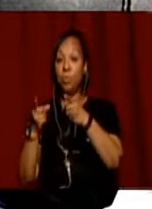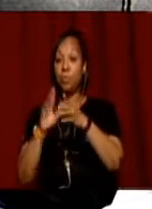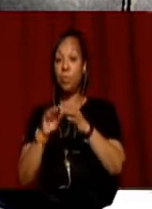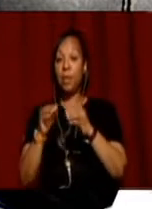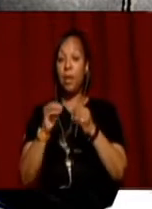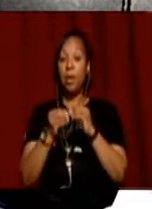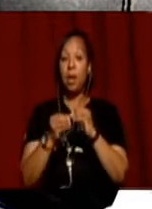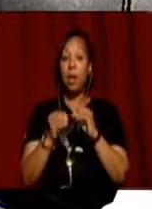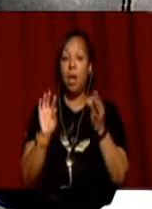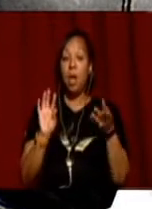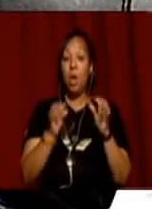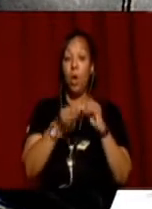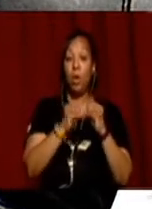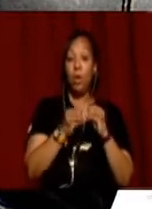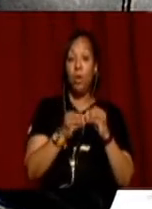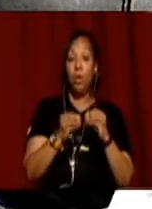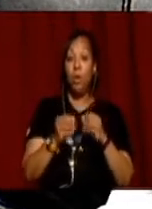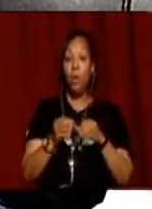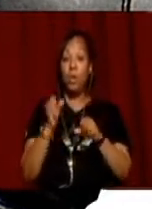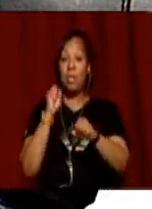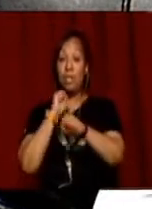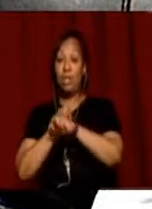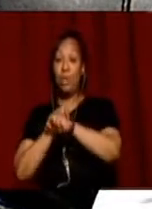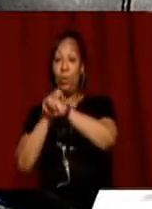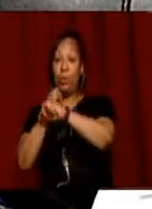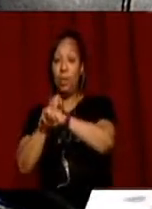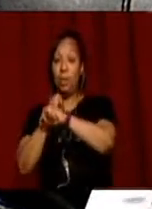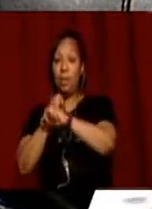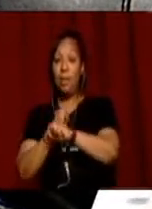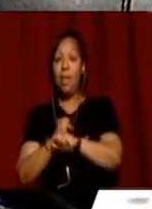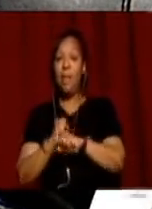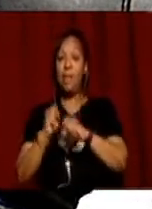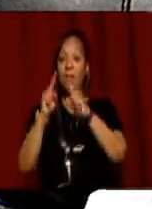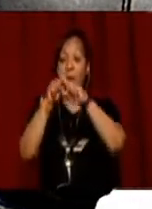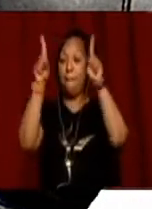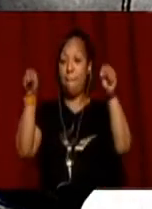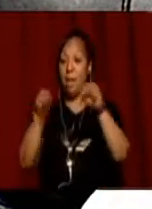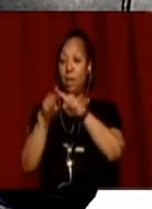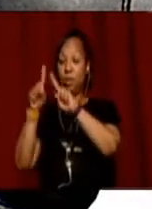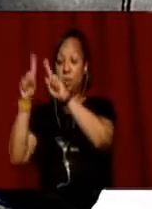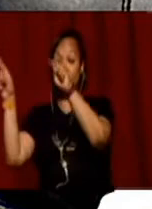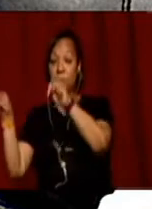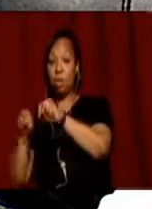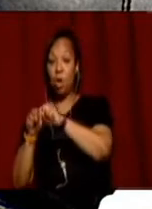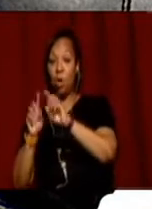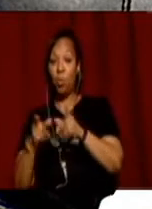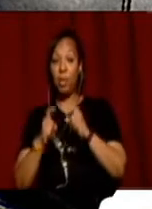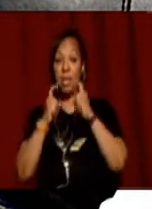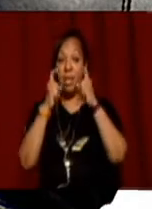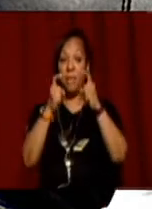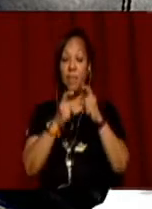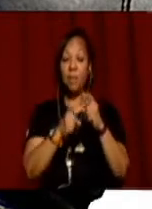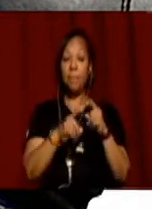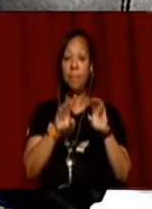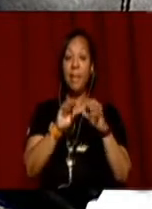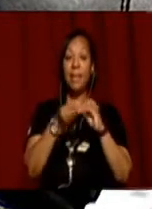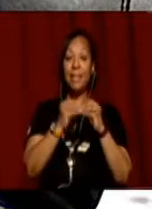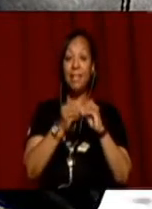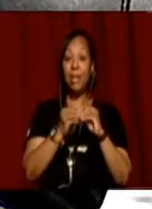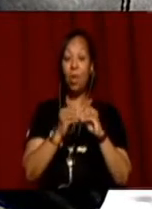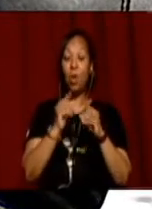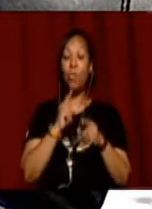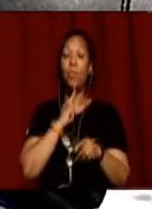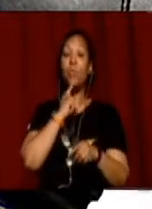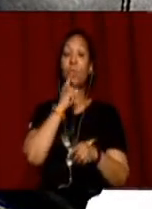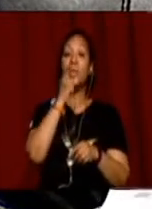a network or for a security operation, there are monitors. We would be able to provide that data on a